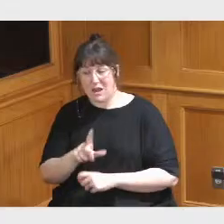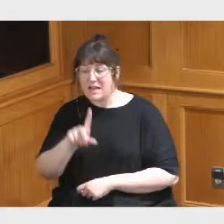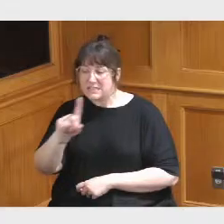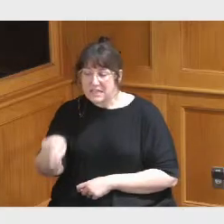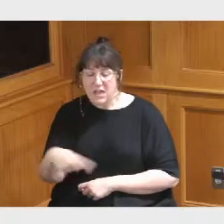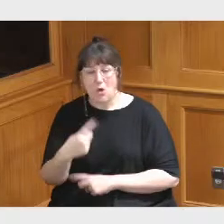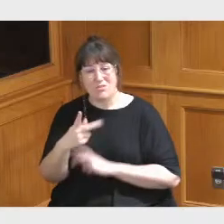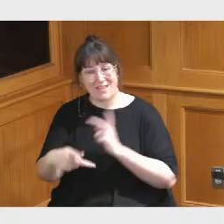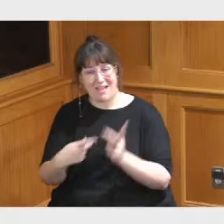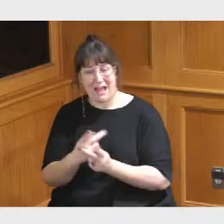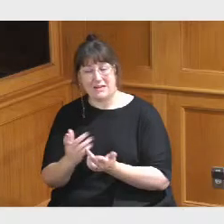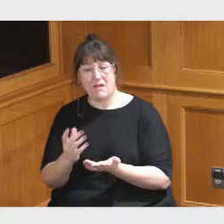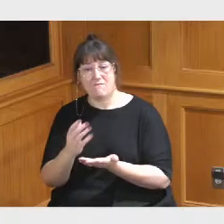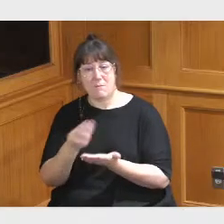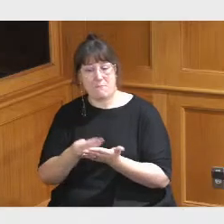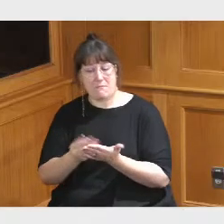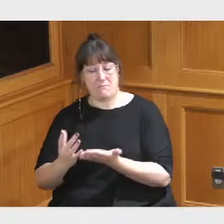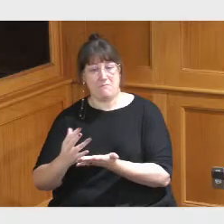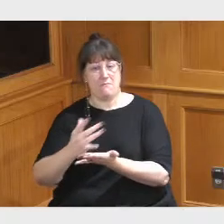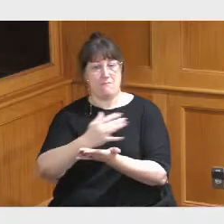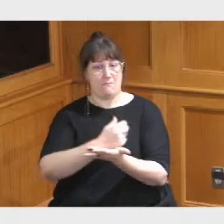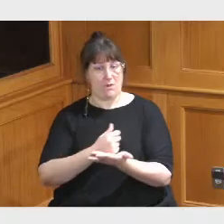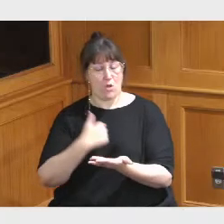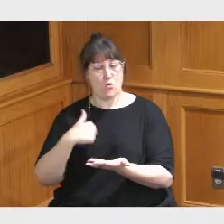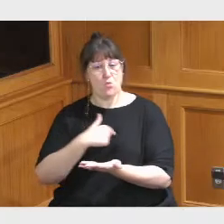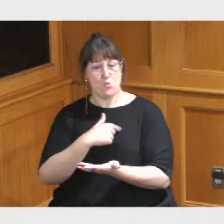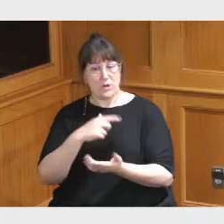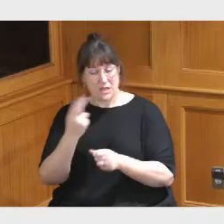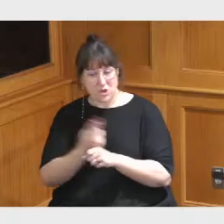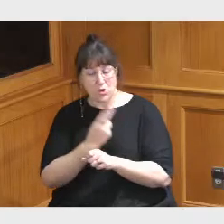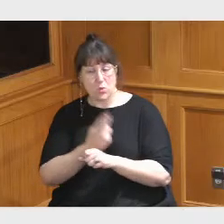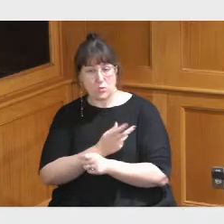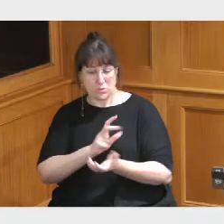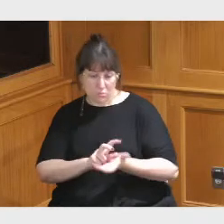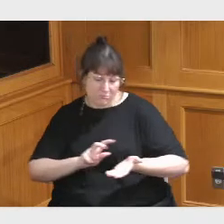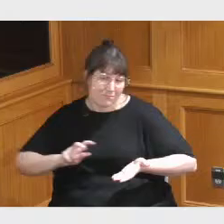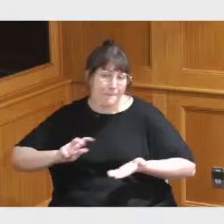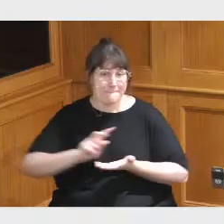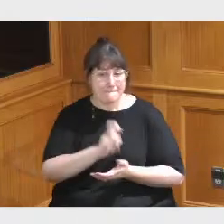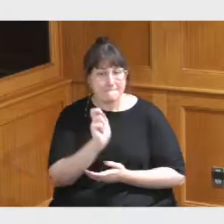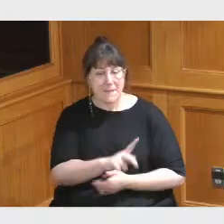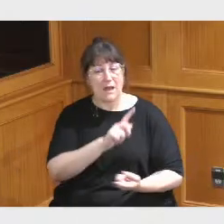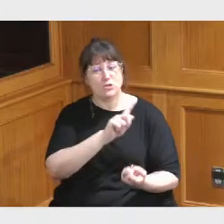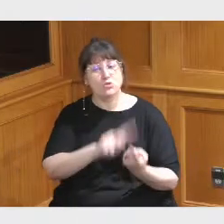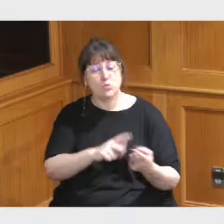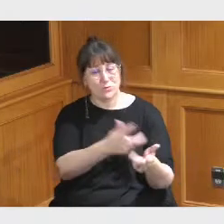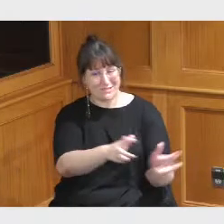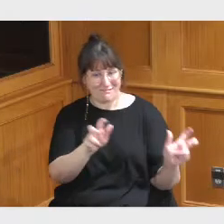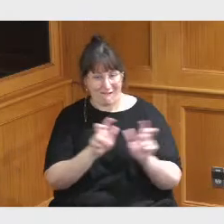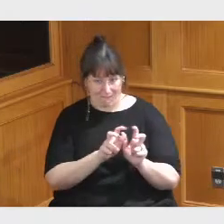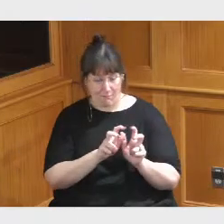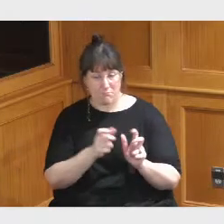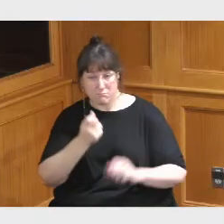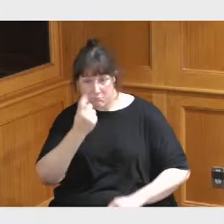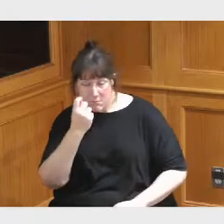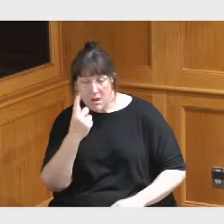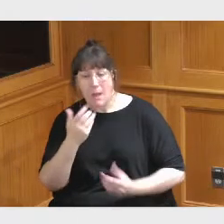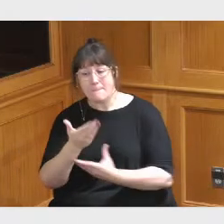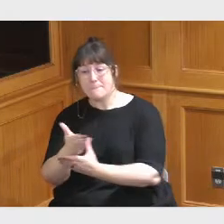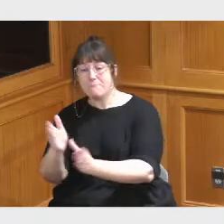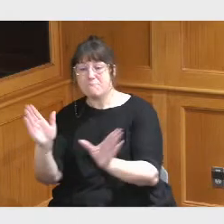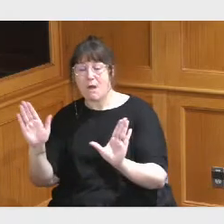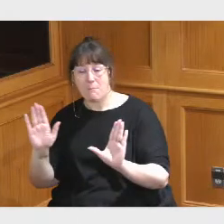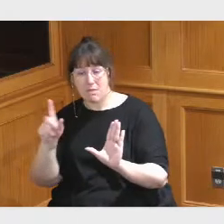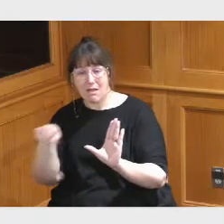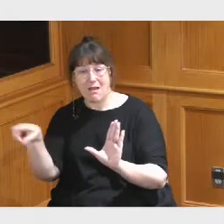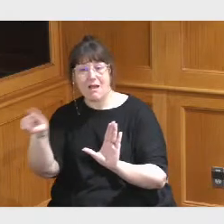of revenue that is used for maintaining the stadium and Great American Ballpark. From a public perspective,